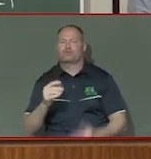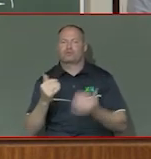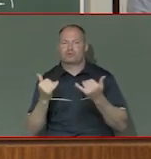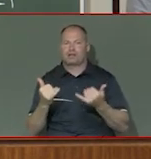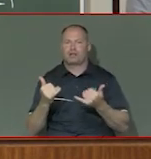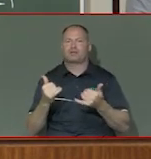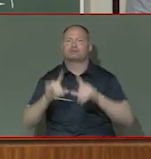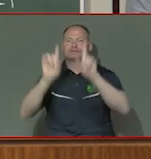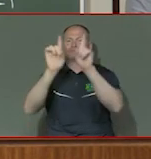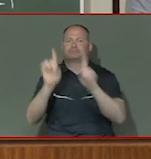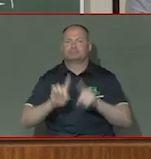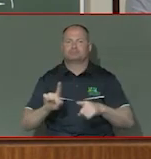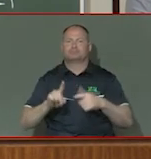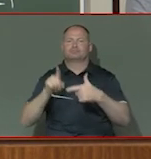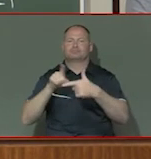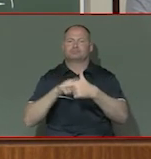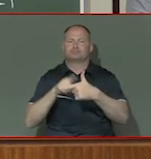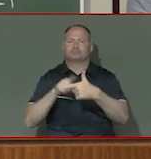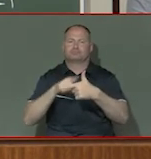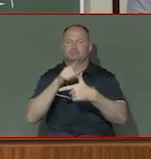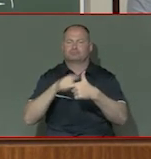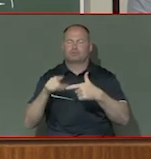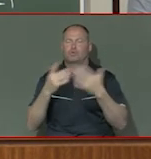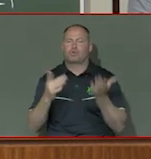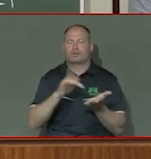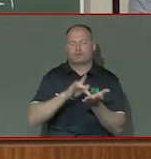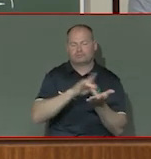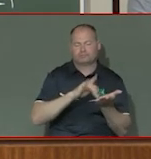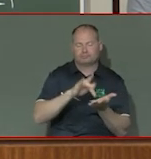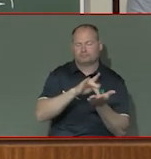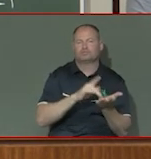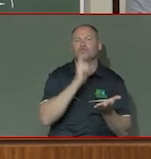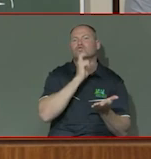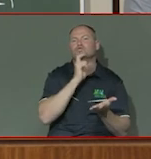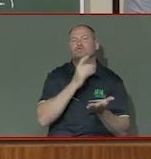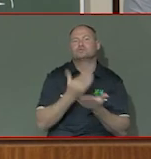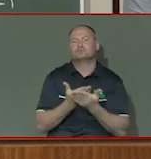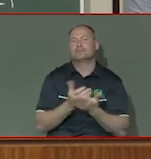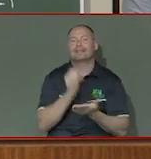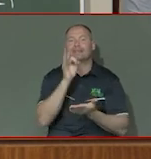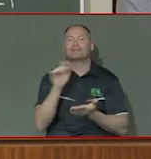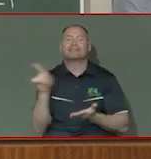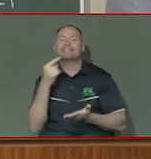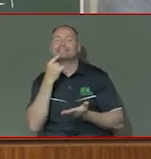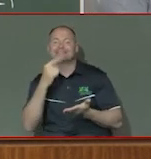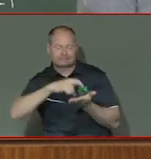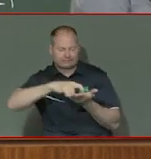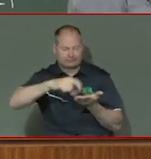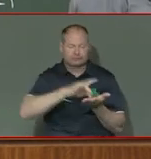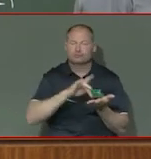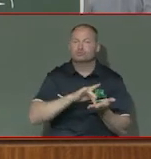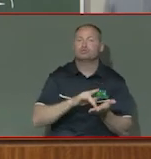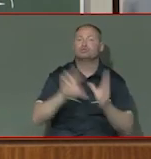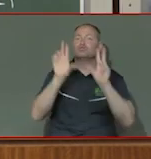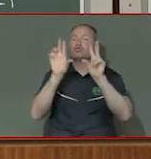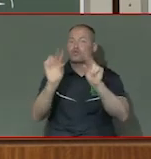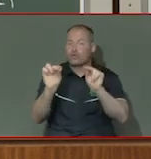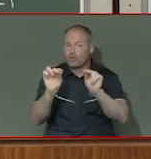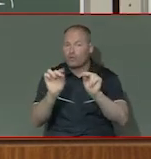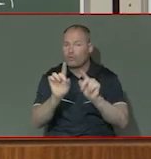triangles, or you can just use your calculator. Even if they say do not use a calculator, take note.